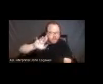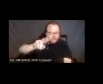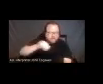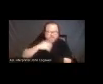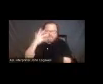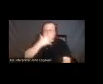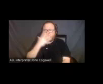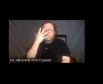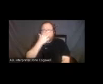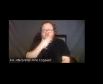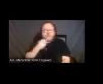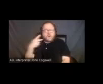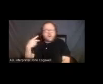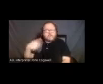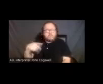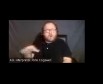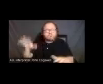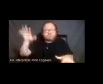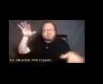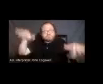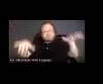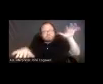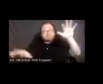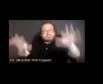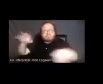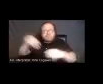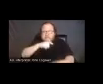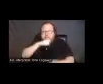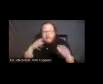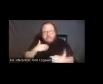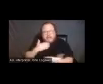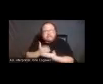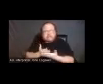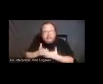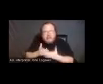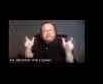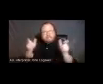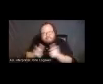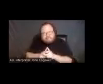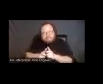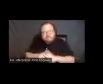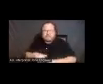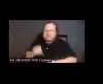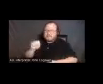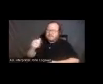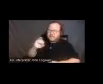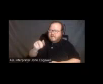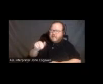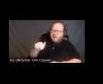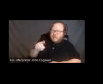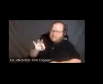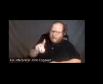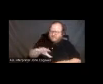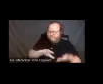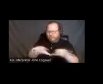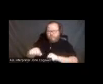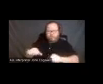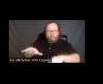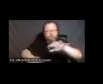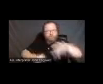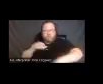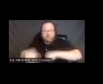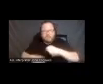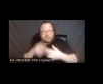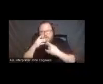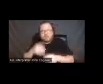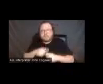rolling purple hills here in the desert, and we have some this year, but not the Sahara mustard's really interfering with it. So if you're interested, it's in